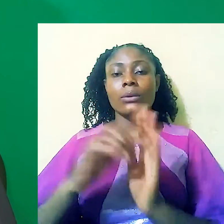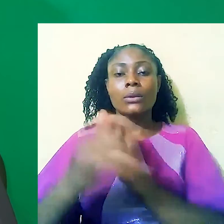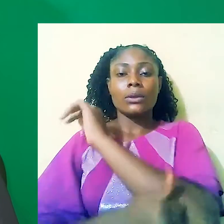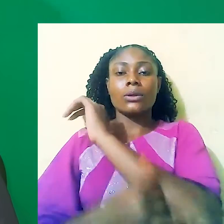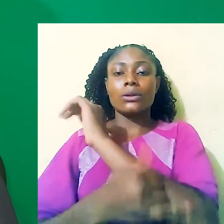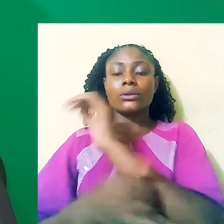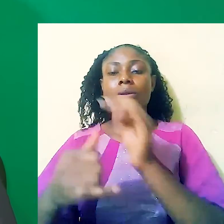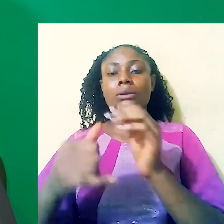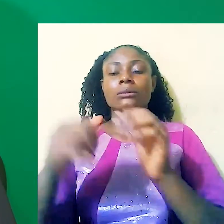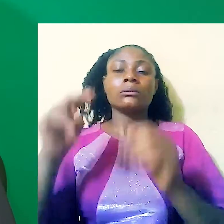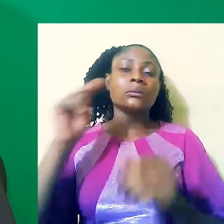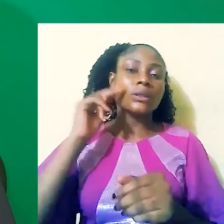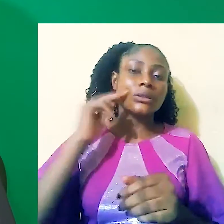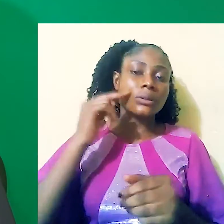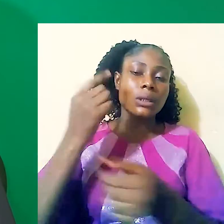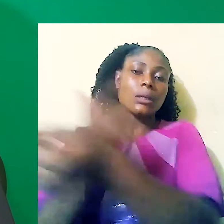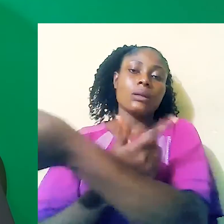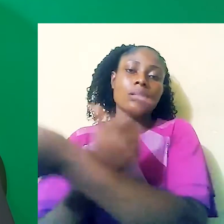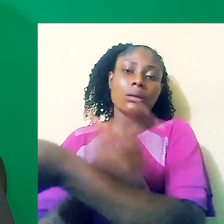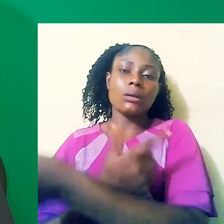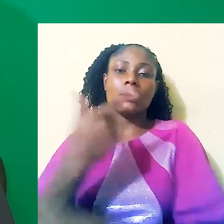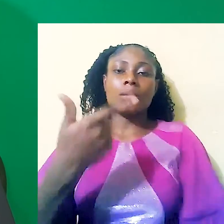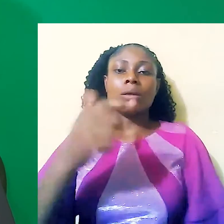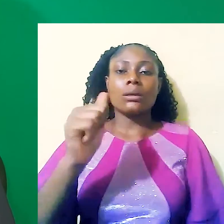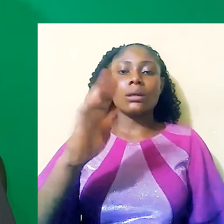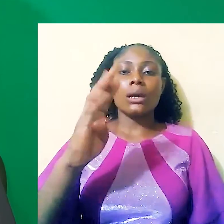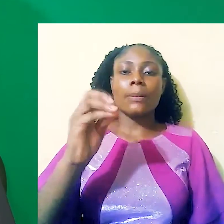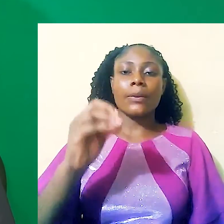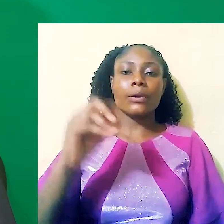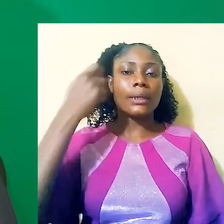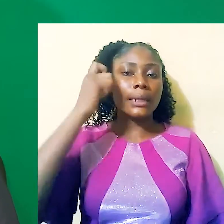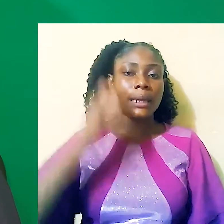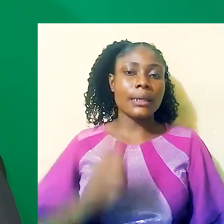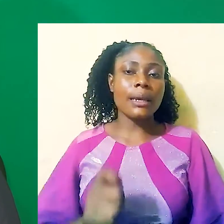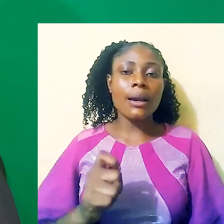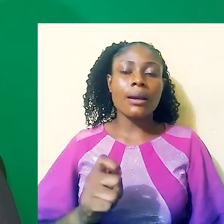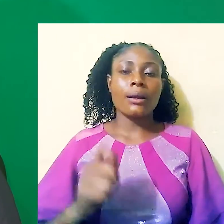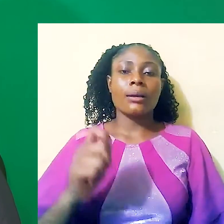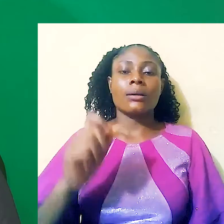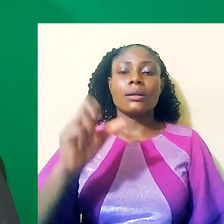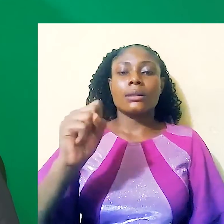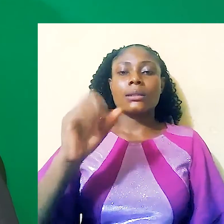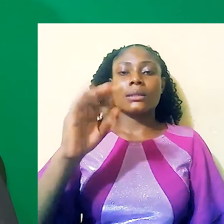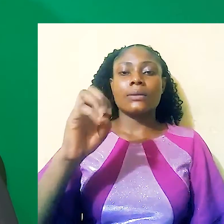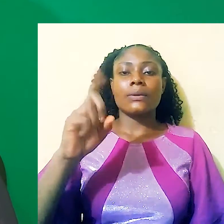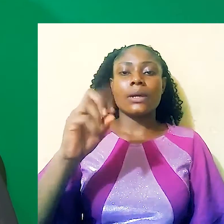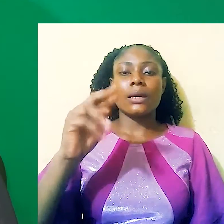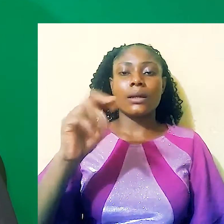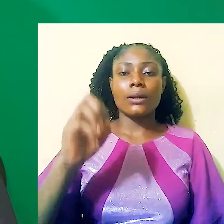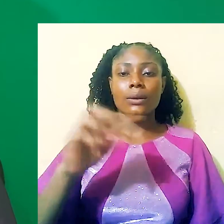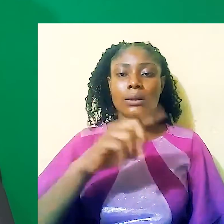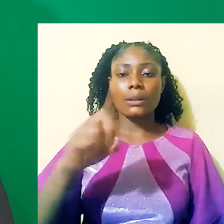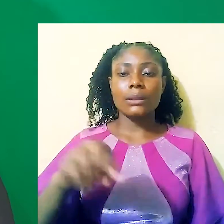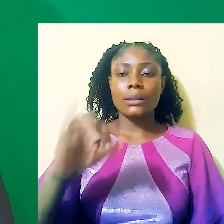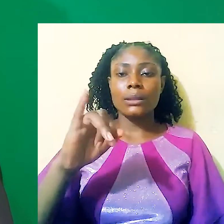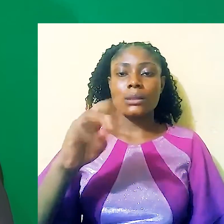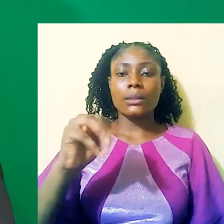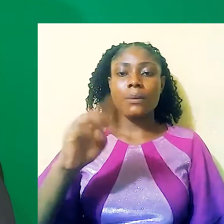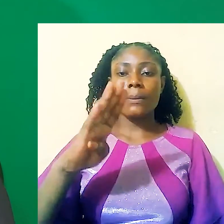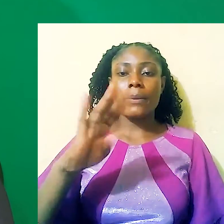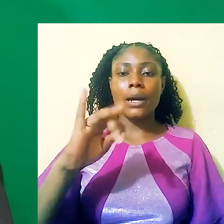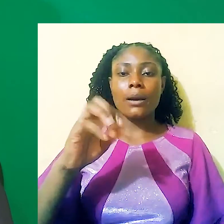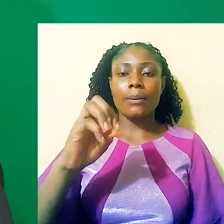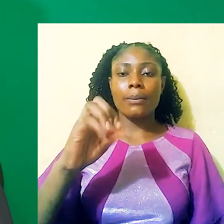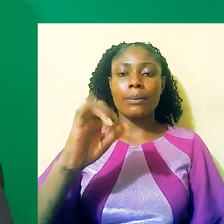countries such as Nigeria, Ghana, Gabon, Kenya, Sierra Leone,